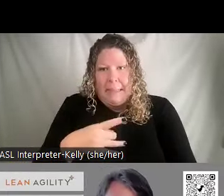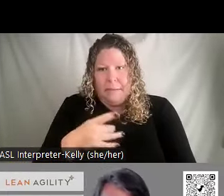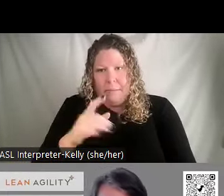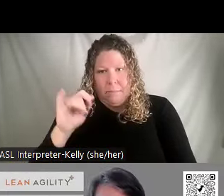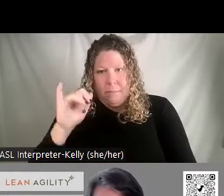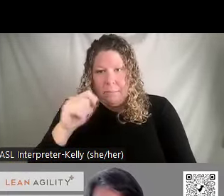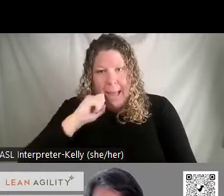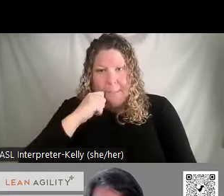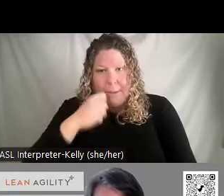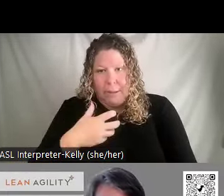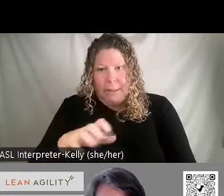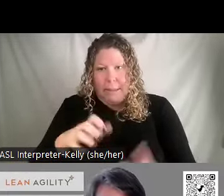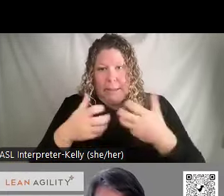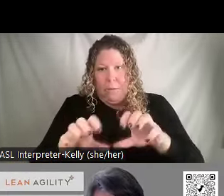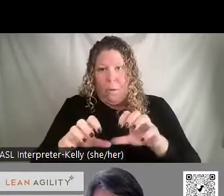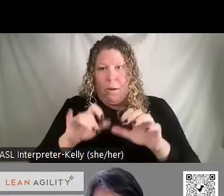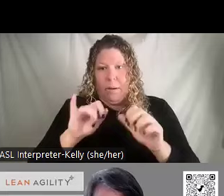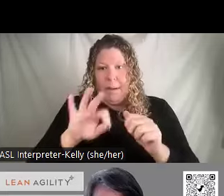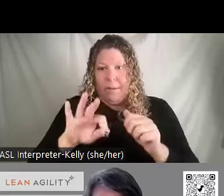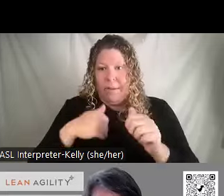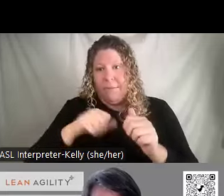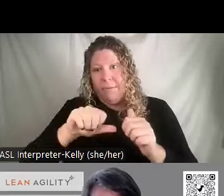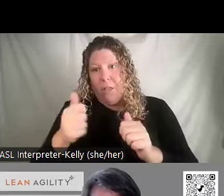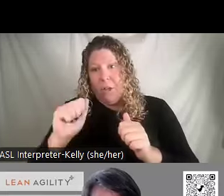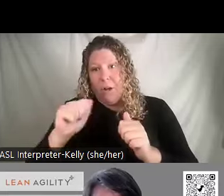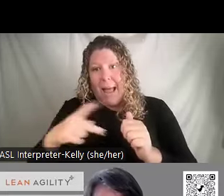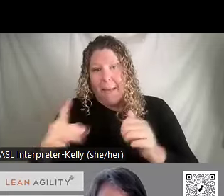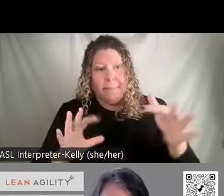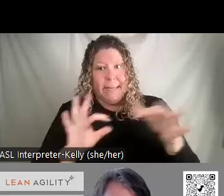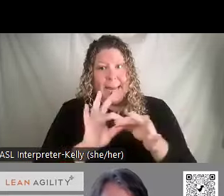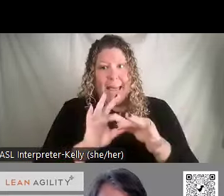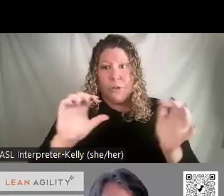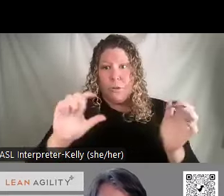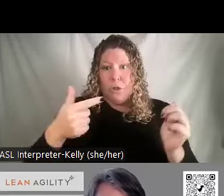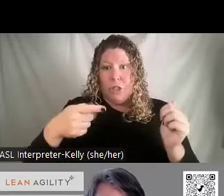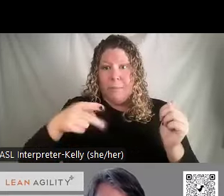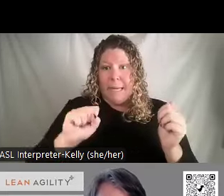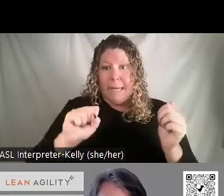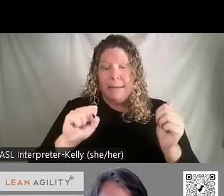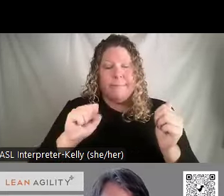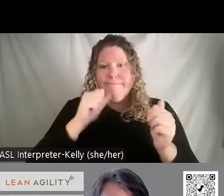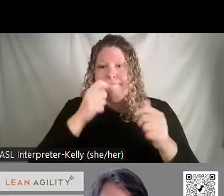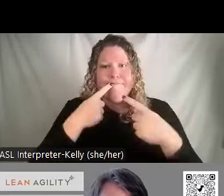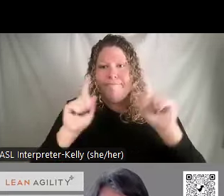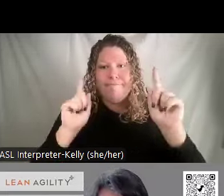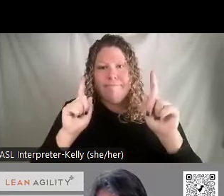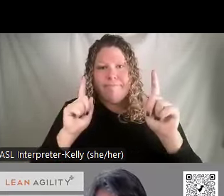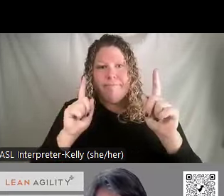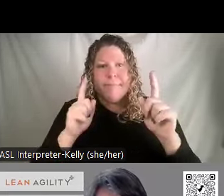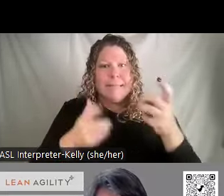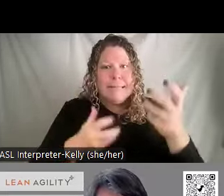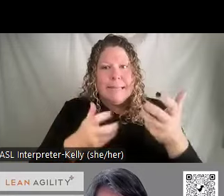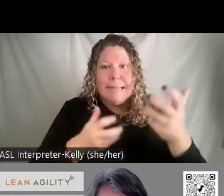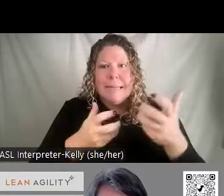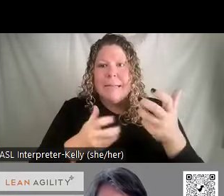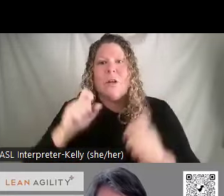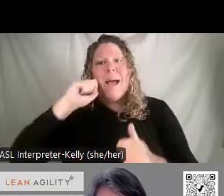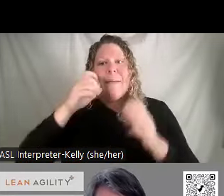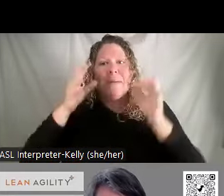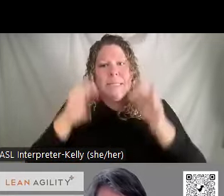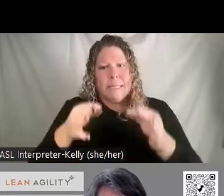wanted the other apps to connect to the mapping or GPS function, it wouldn't work very well. So Apple decided they're going to create their own